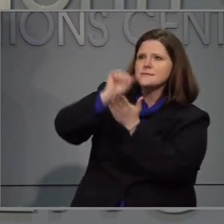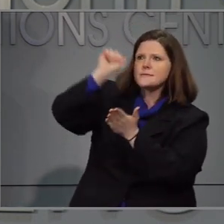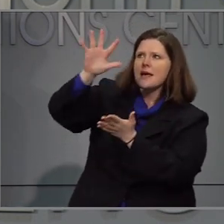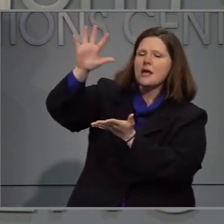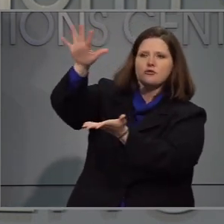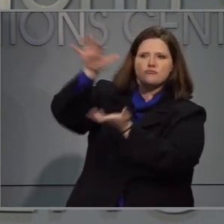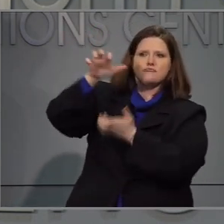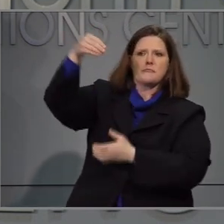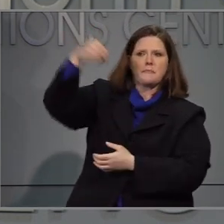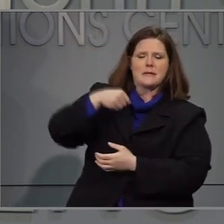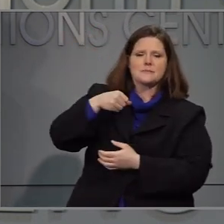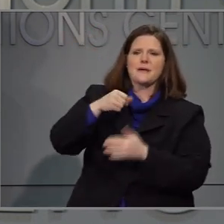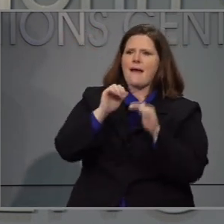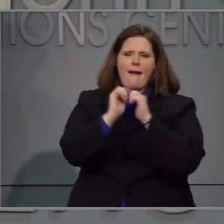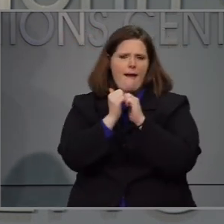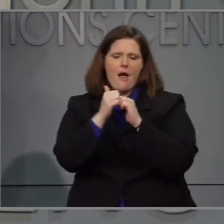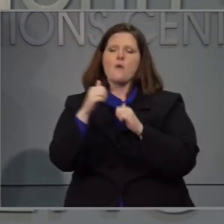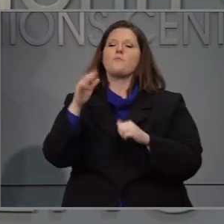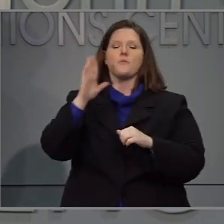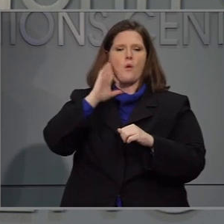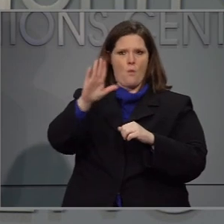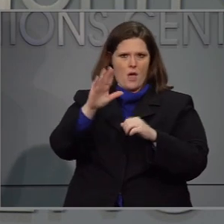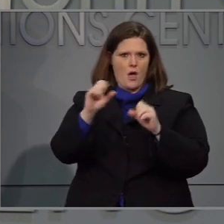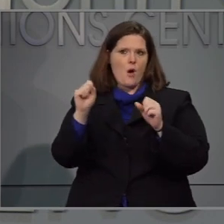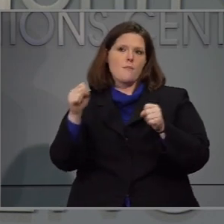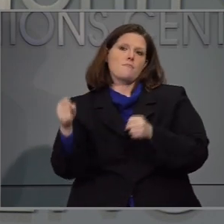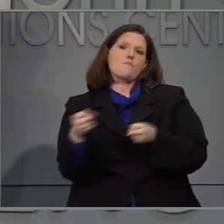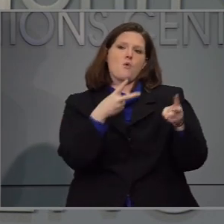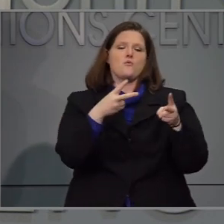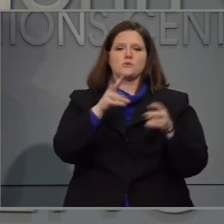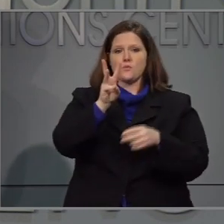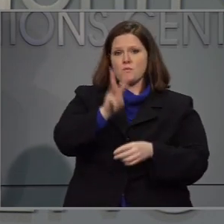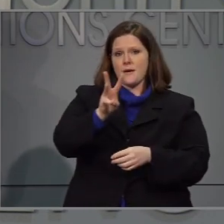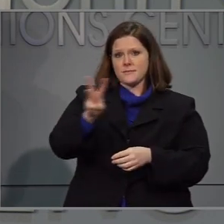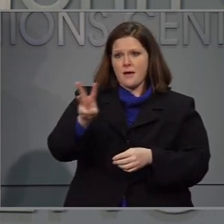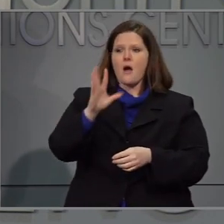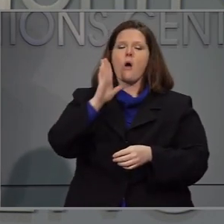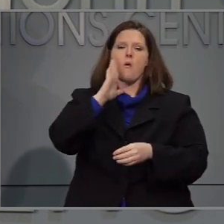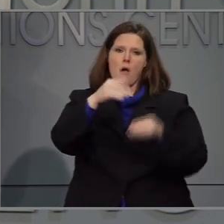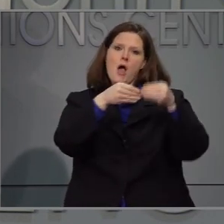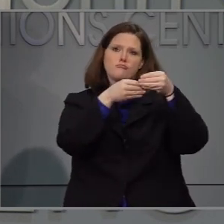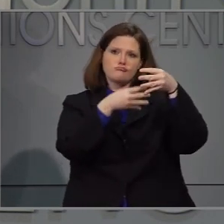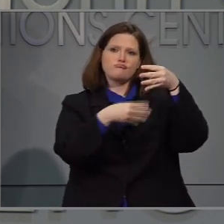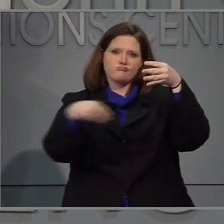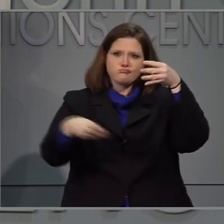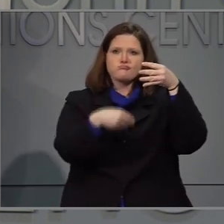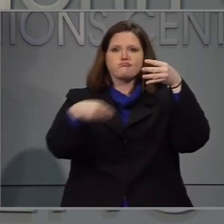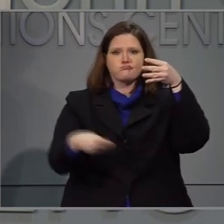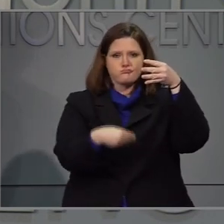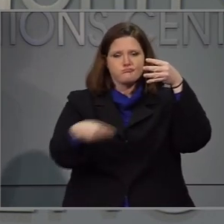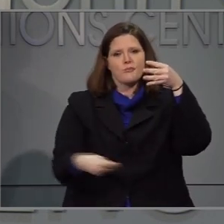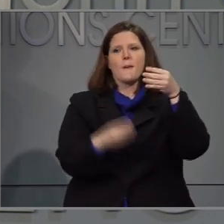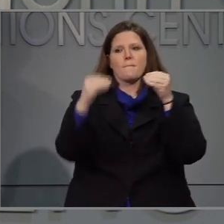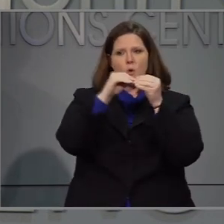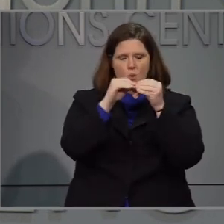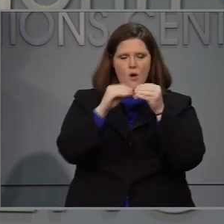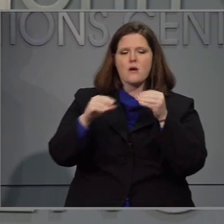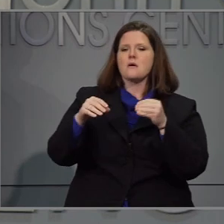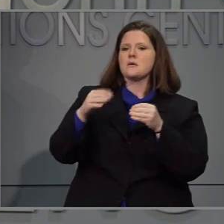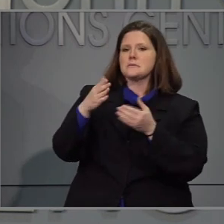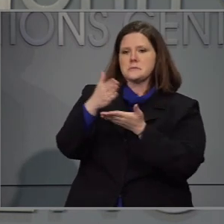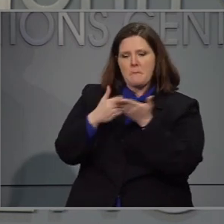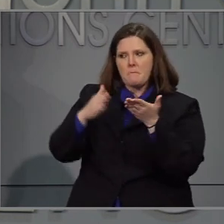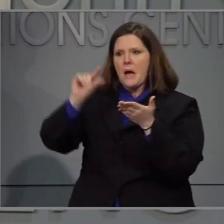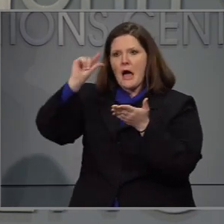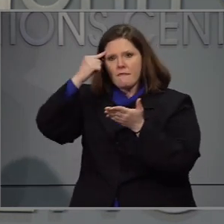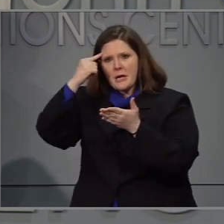will be posted on our website and will be expanded on an ongoing basis as local governments and eligible nonprofits work